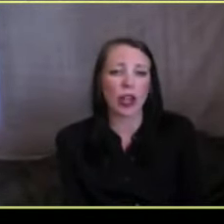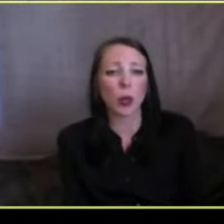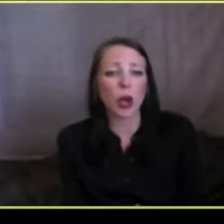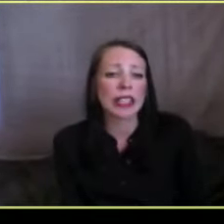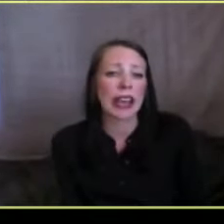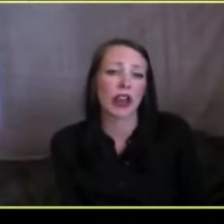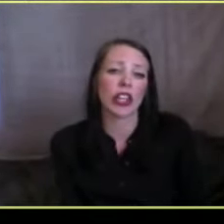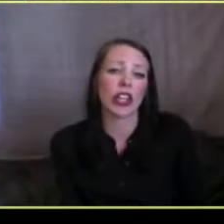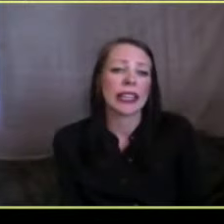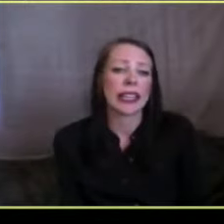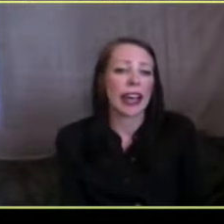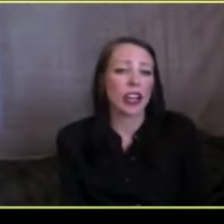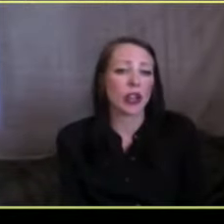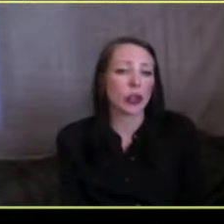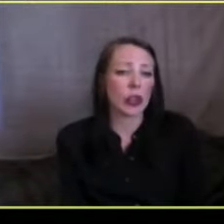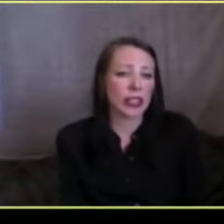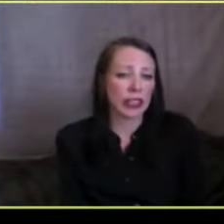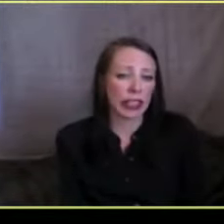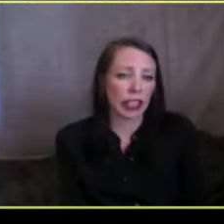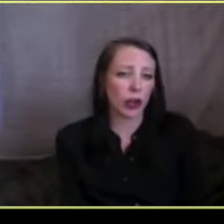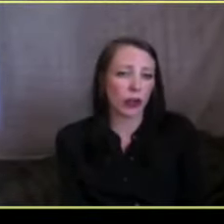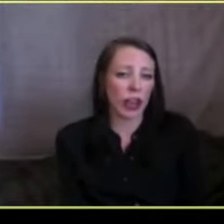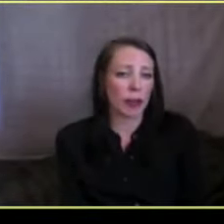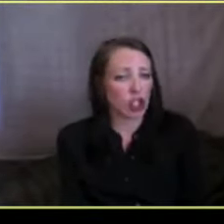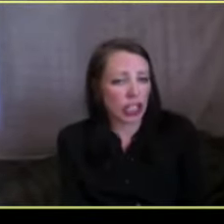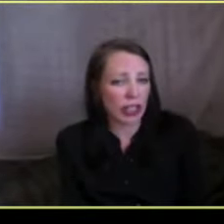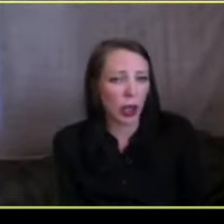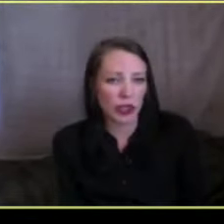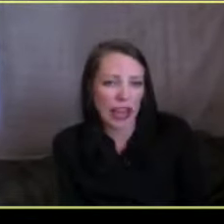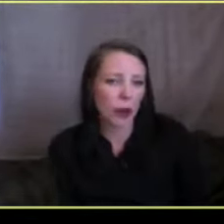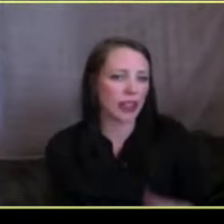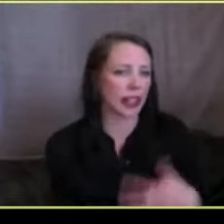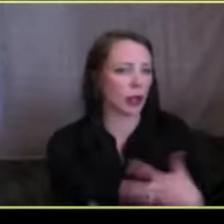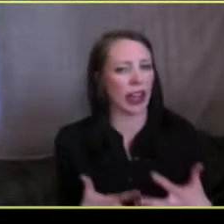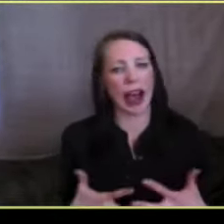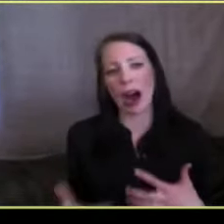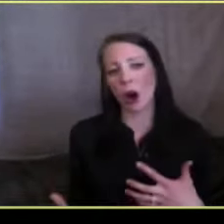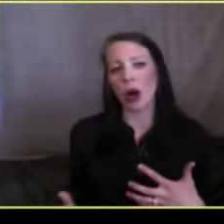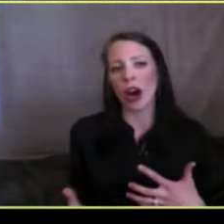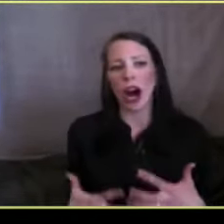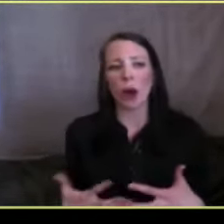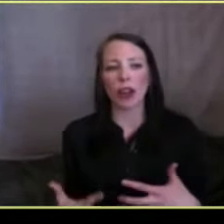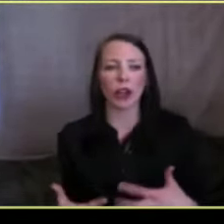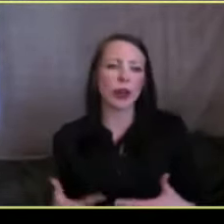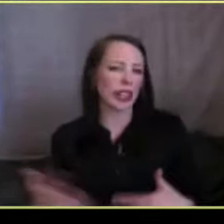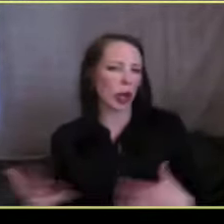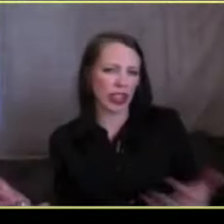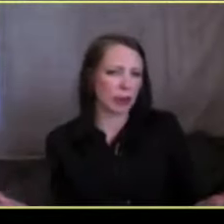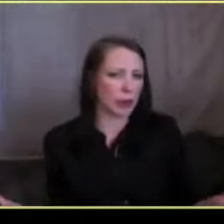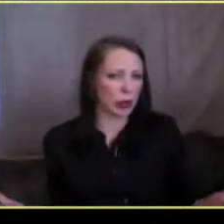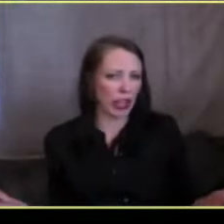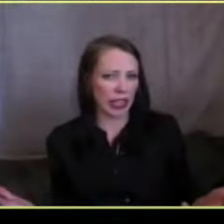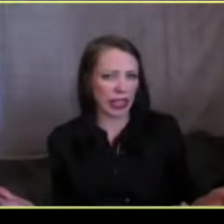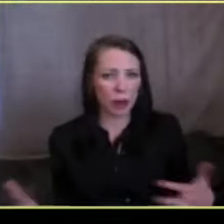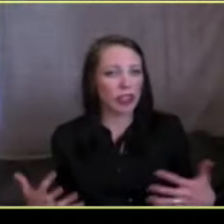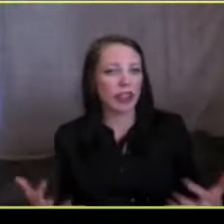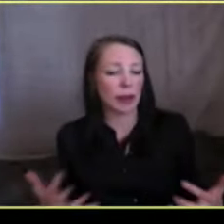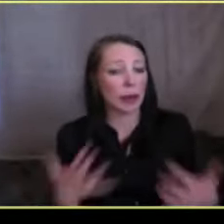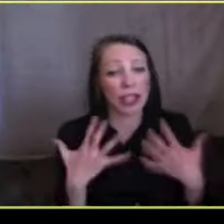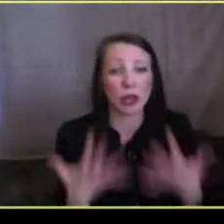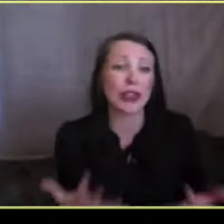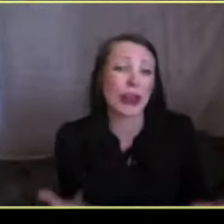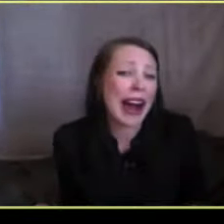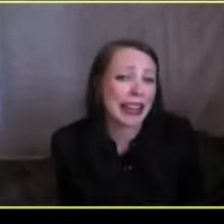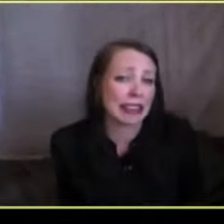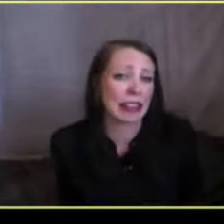and we could work together. And, just recently, if we have a machine that goes down, it's like, okay, how are we going to do it? It's like, oh, deaf people can't hear, but deaf people